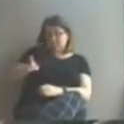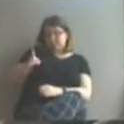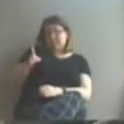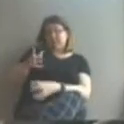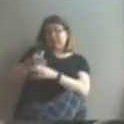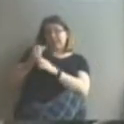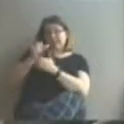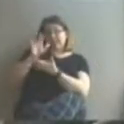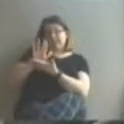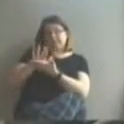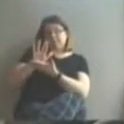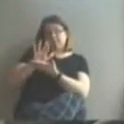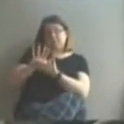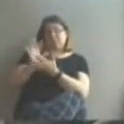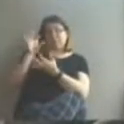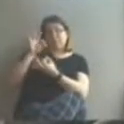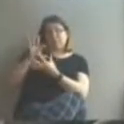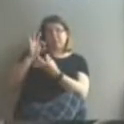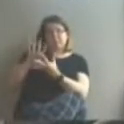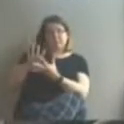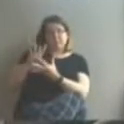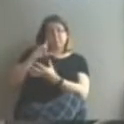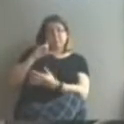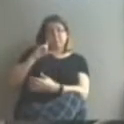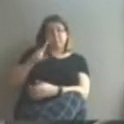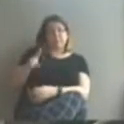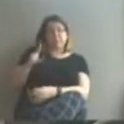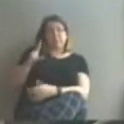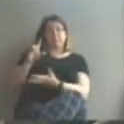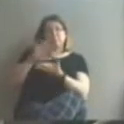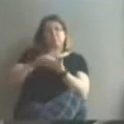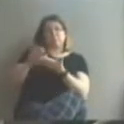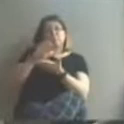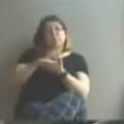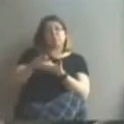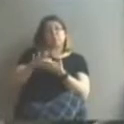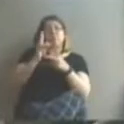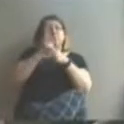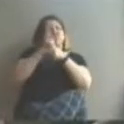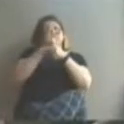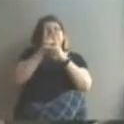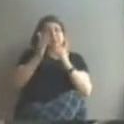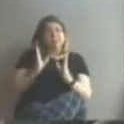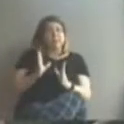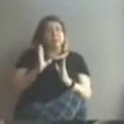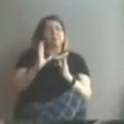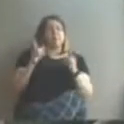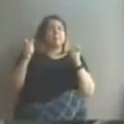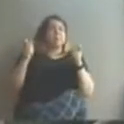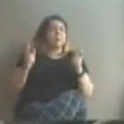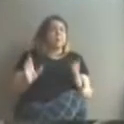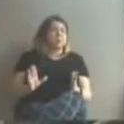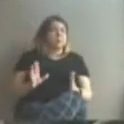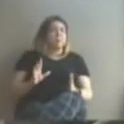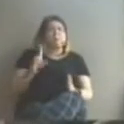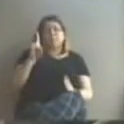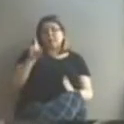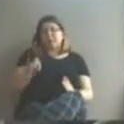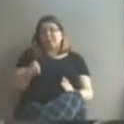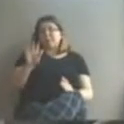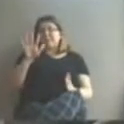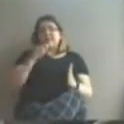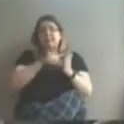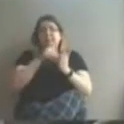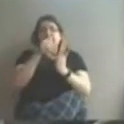did they really get the school input on this custodial supervisors and managers, 1.5